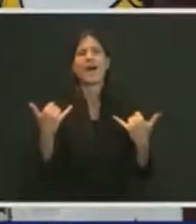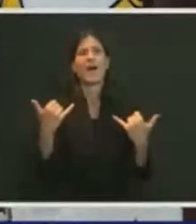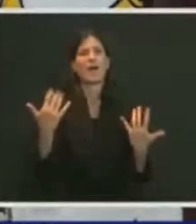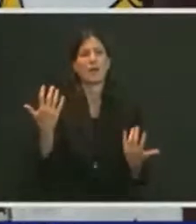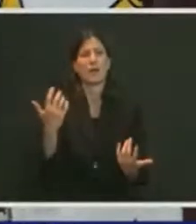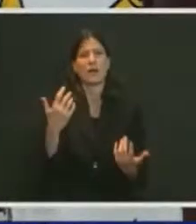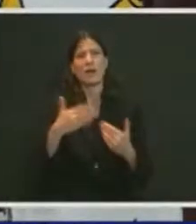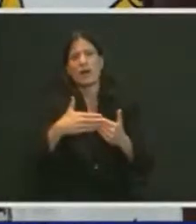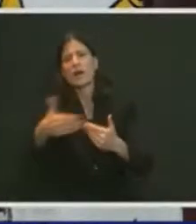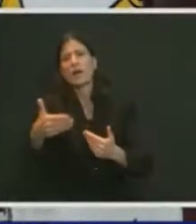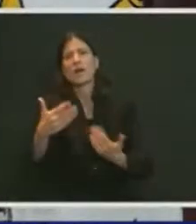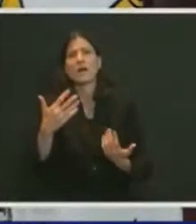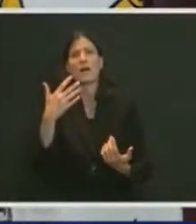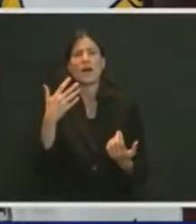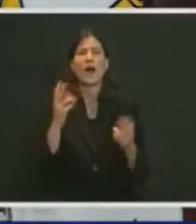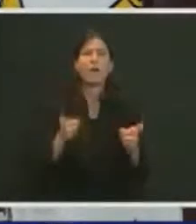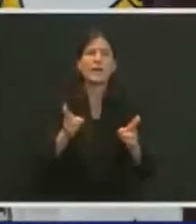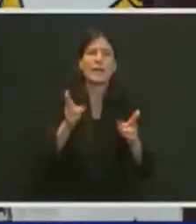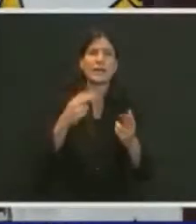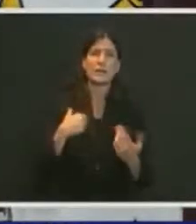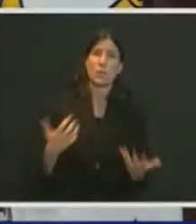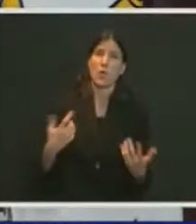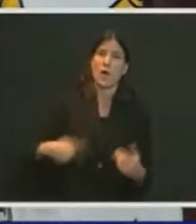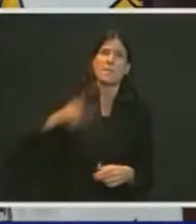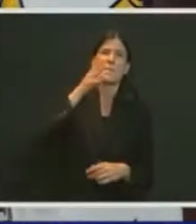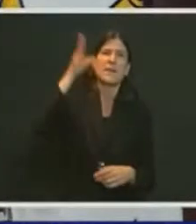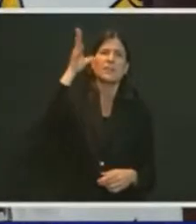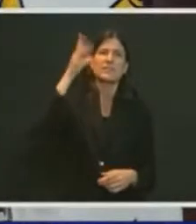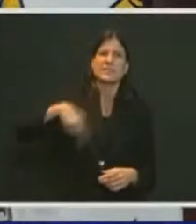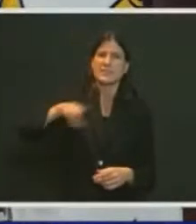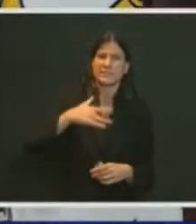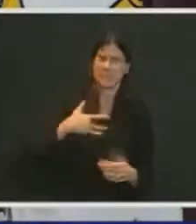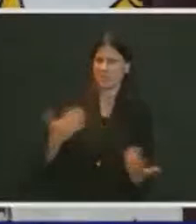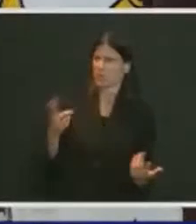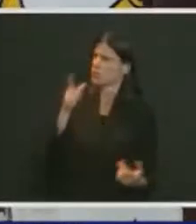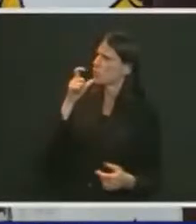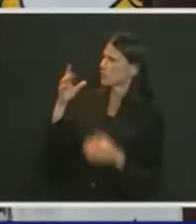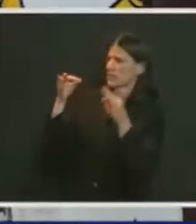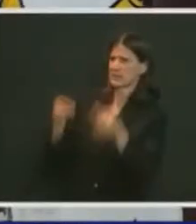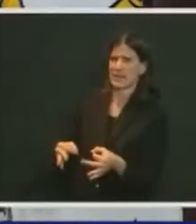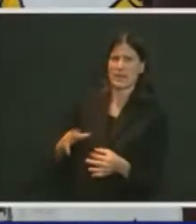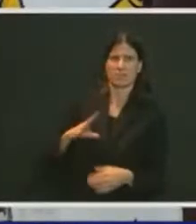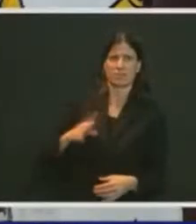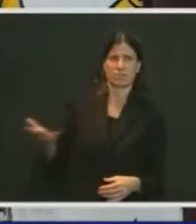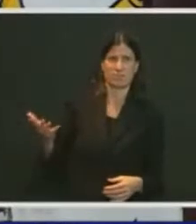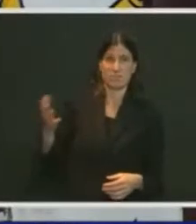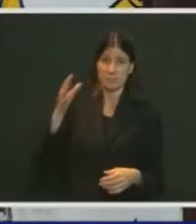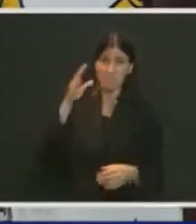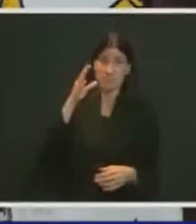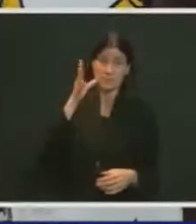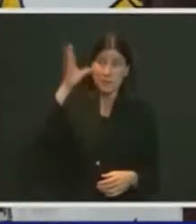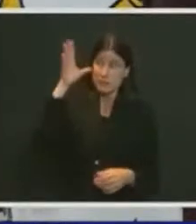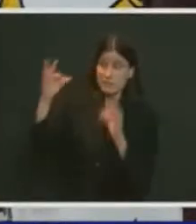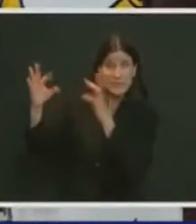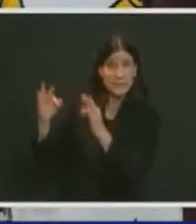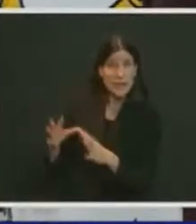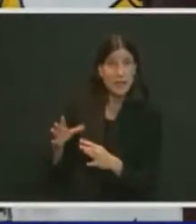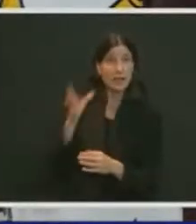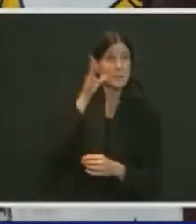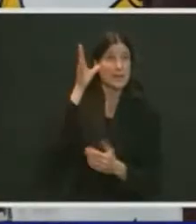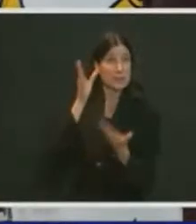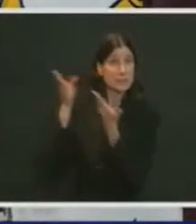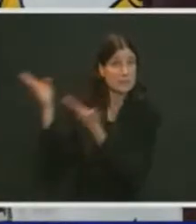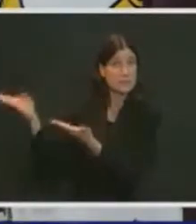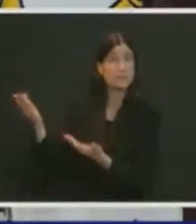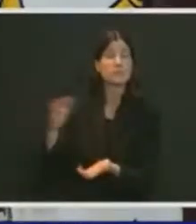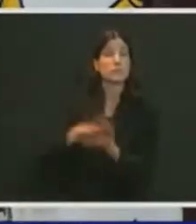the virtual table, who was there? Did you have parent input? Did you have superintendents? The good example is